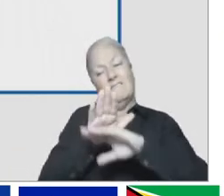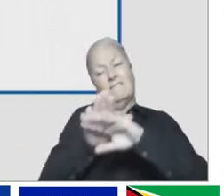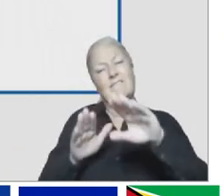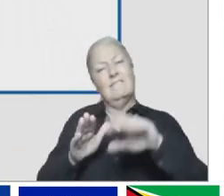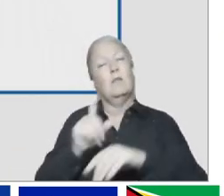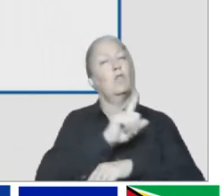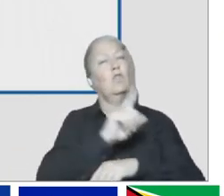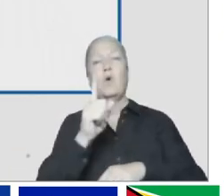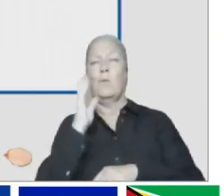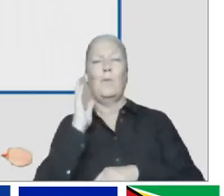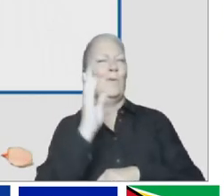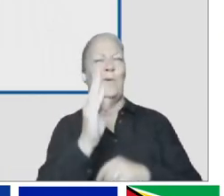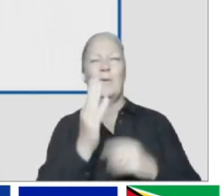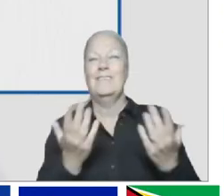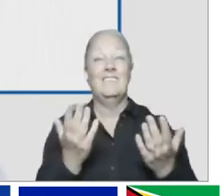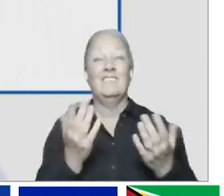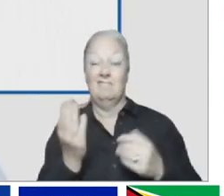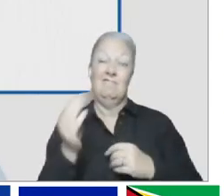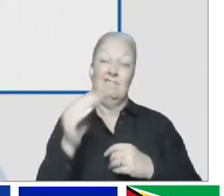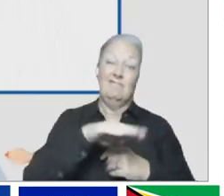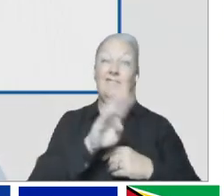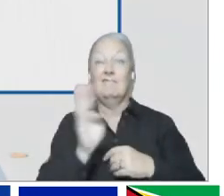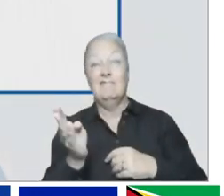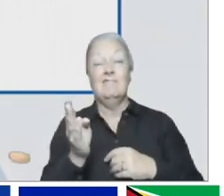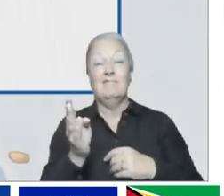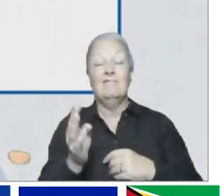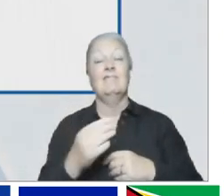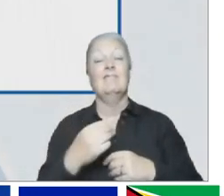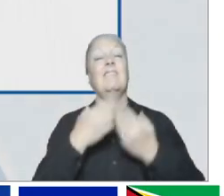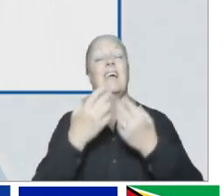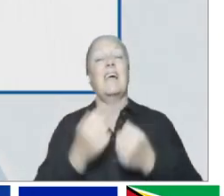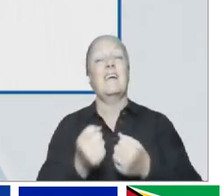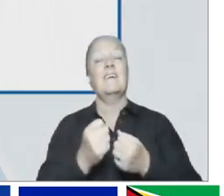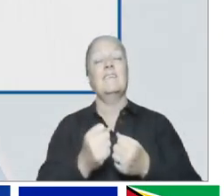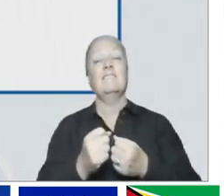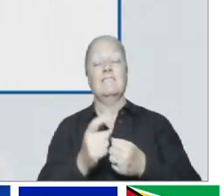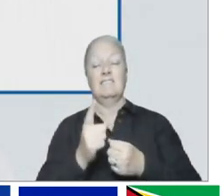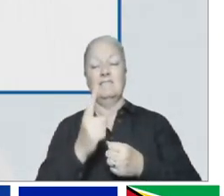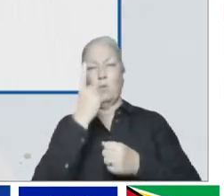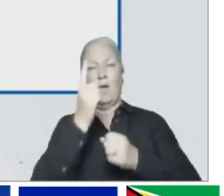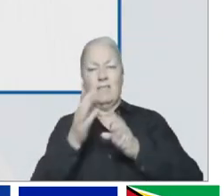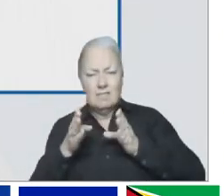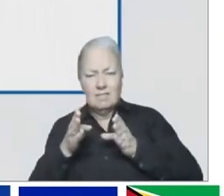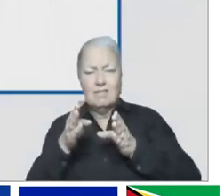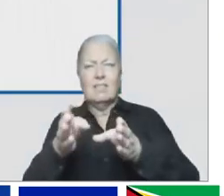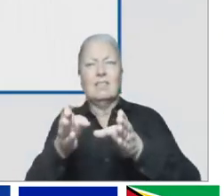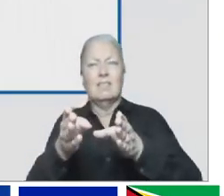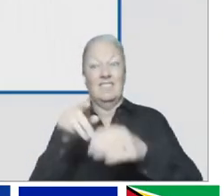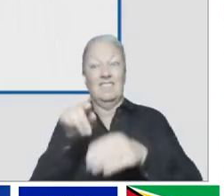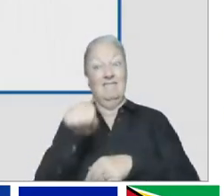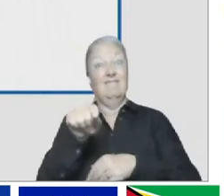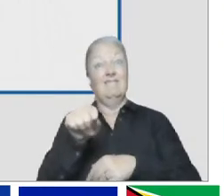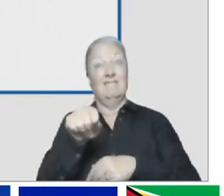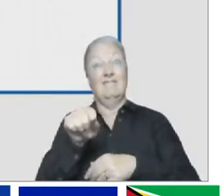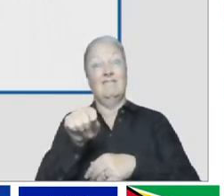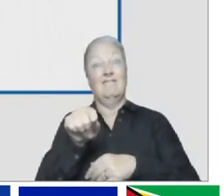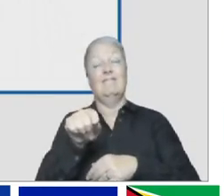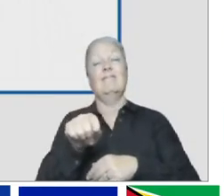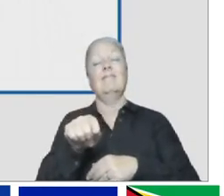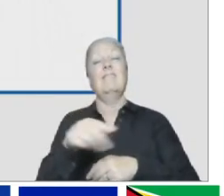are united by a main avenue where we have citizens from these two